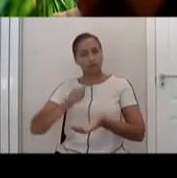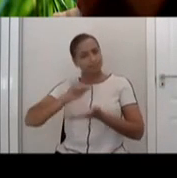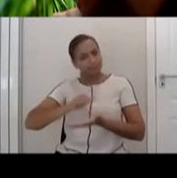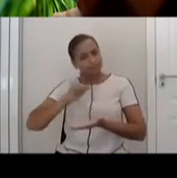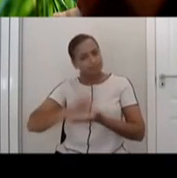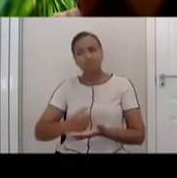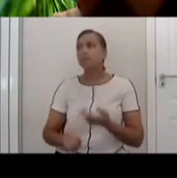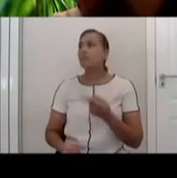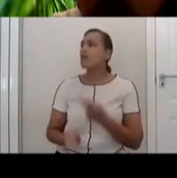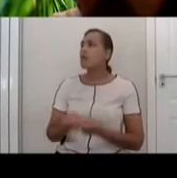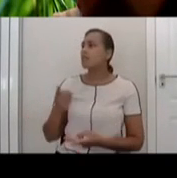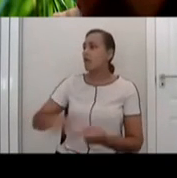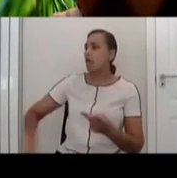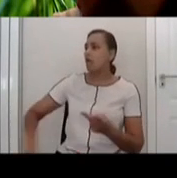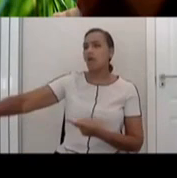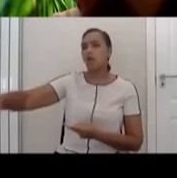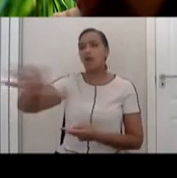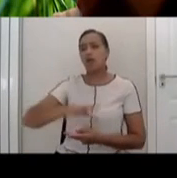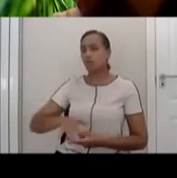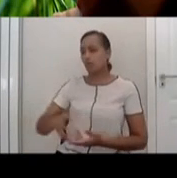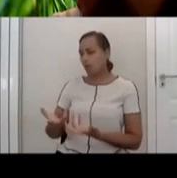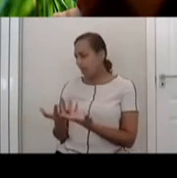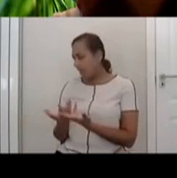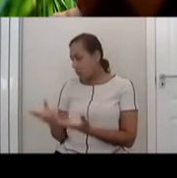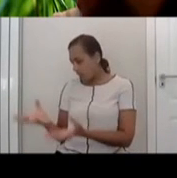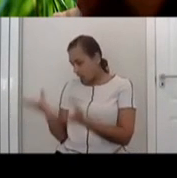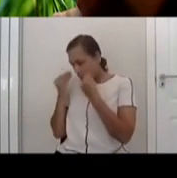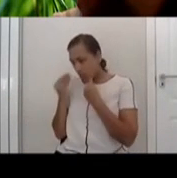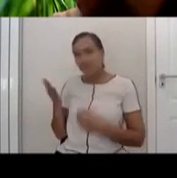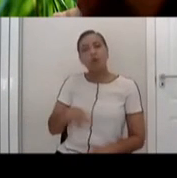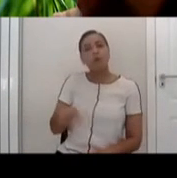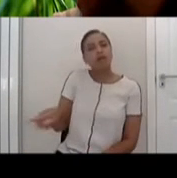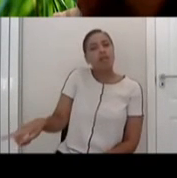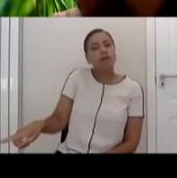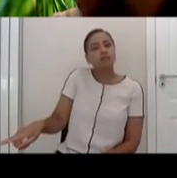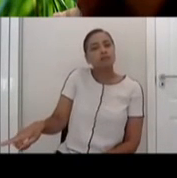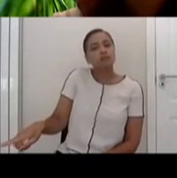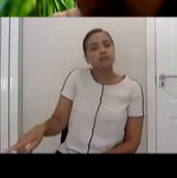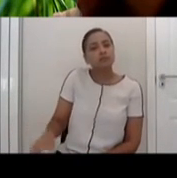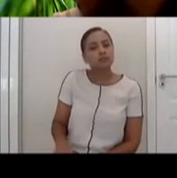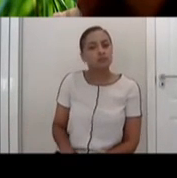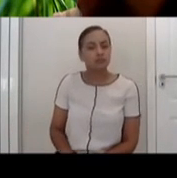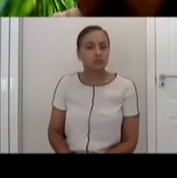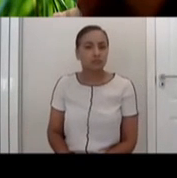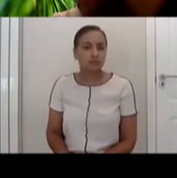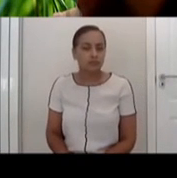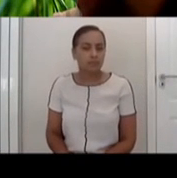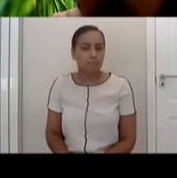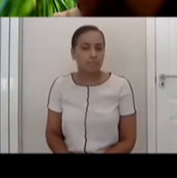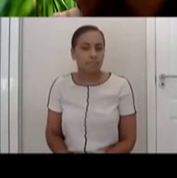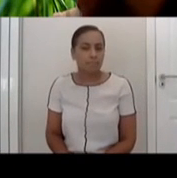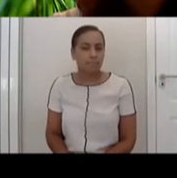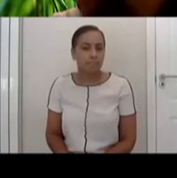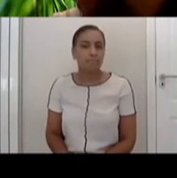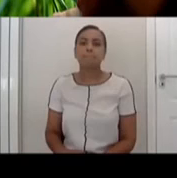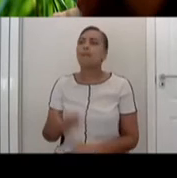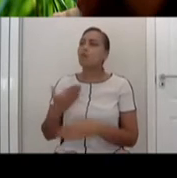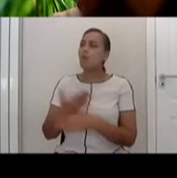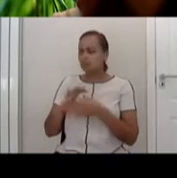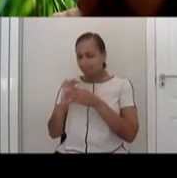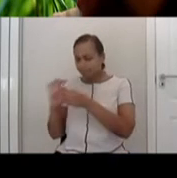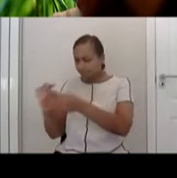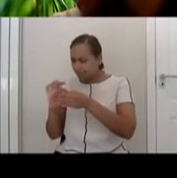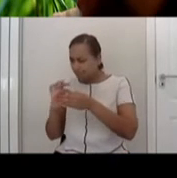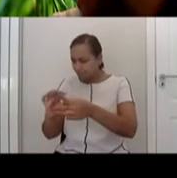other areas. And of course, in any sort of instance such as that, we'd be working very closely